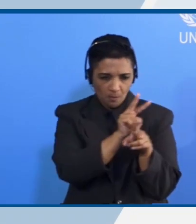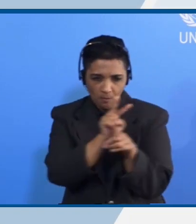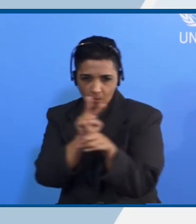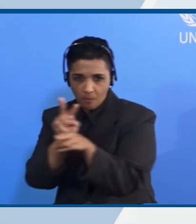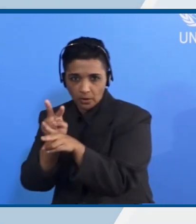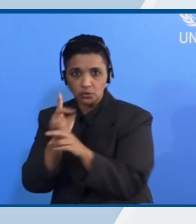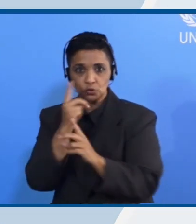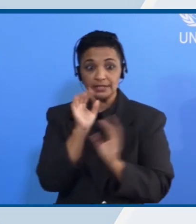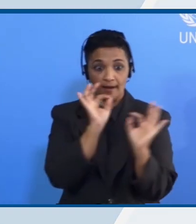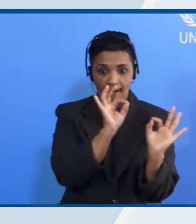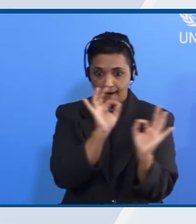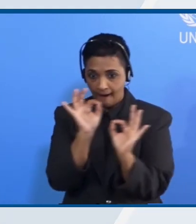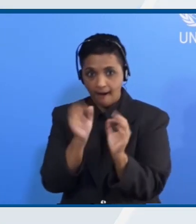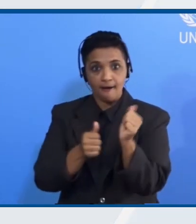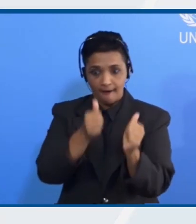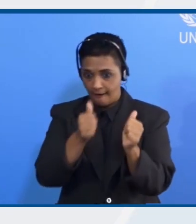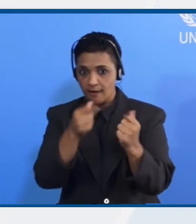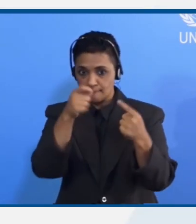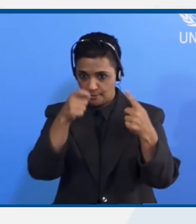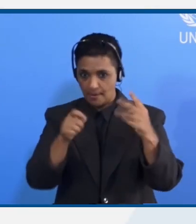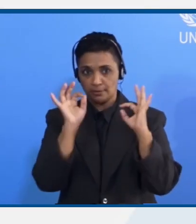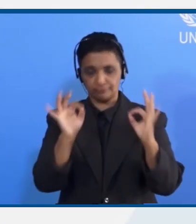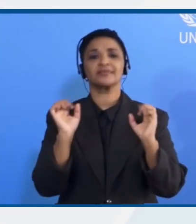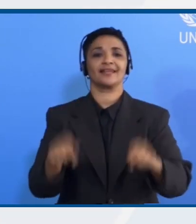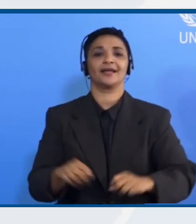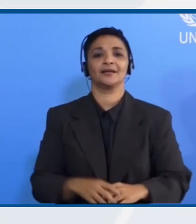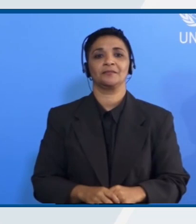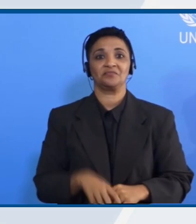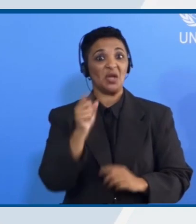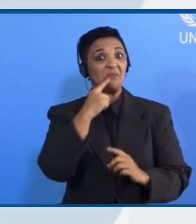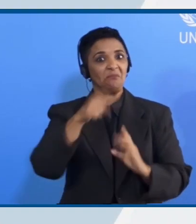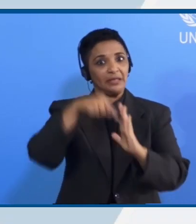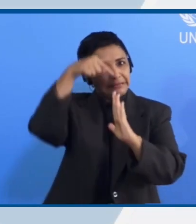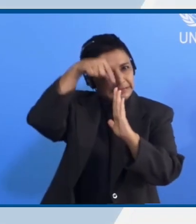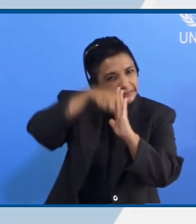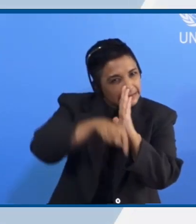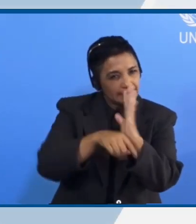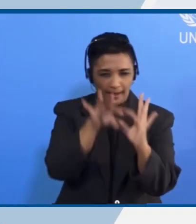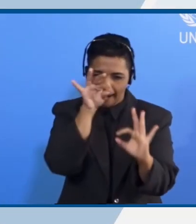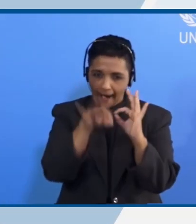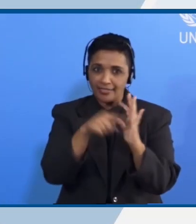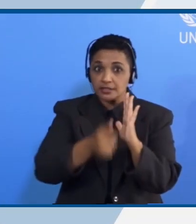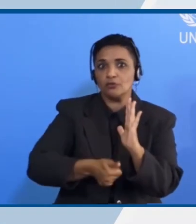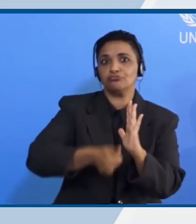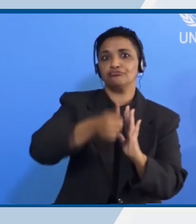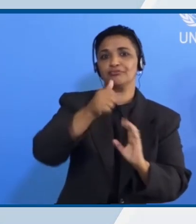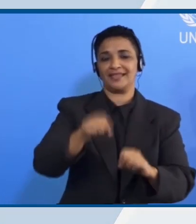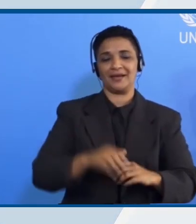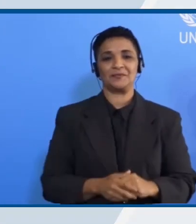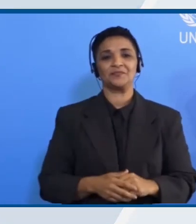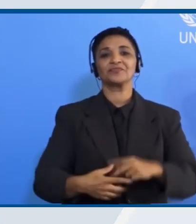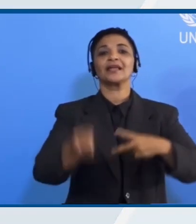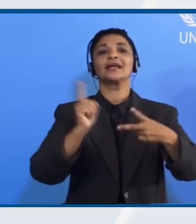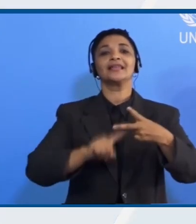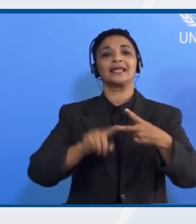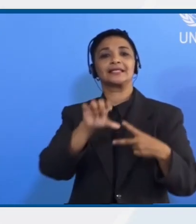as tight as we'd like them to be. Excellent. So the devil is in the detail for those taxonomies, sort of. Sami, the question to